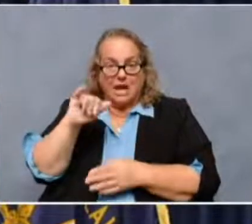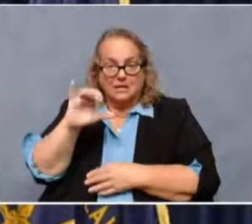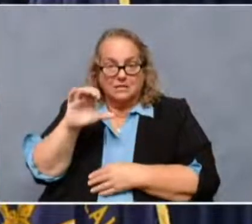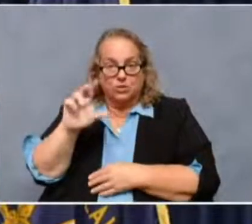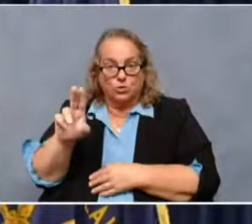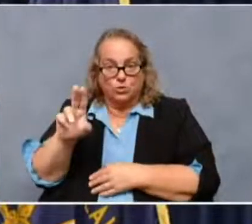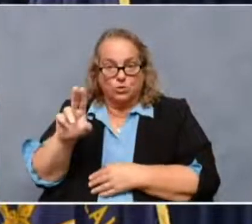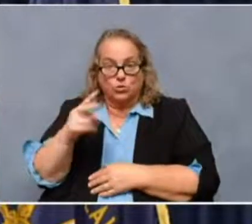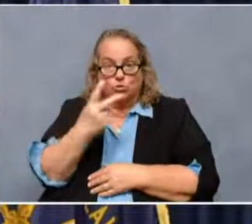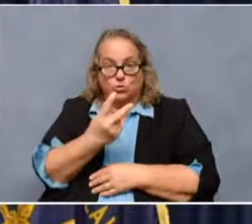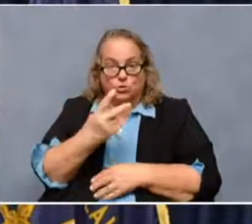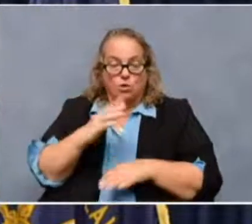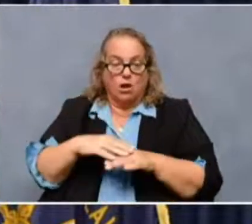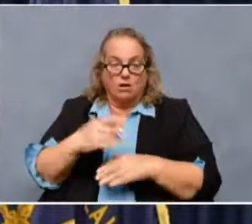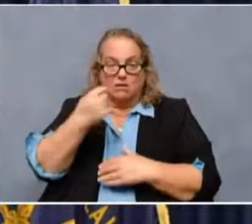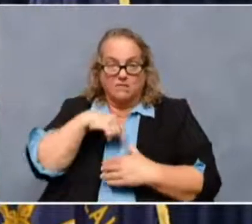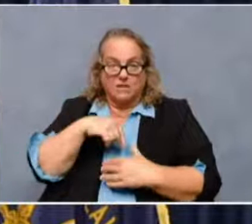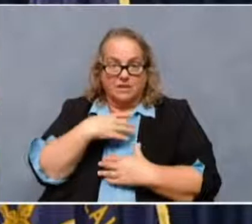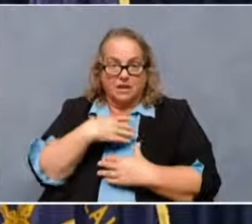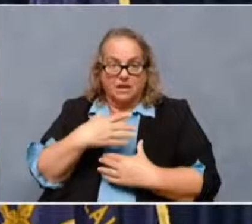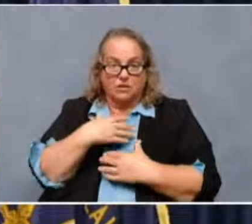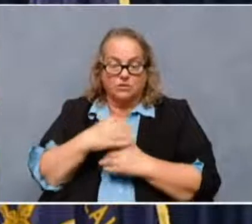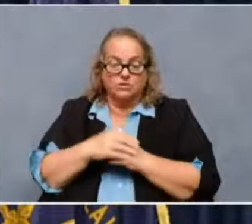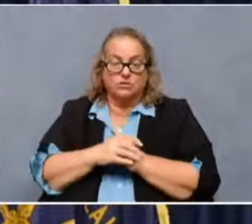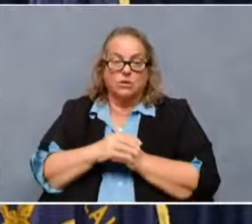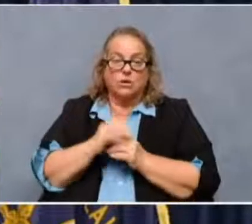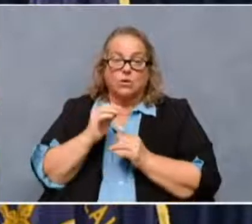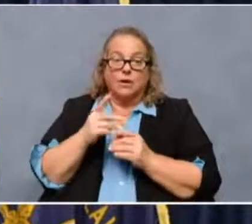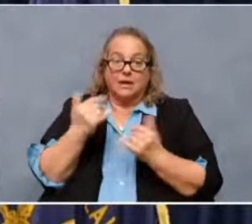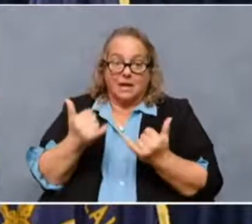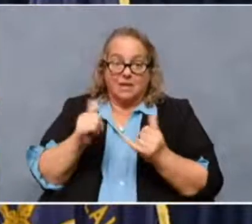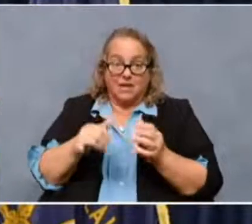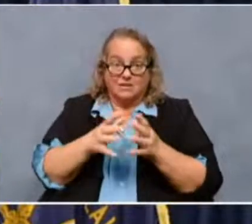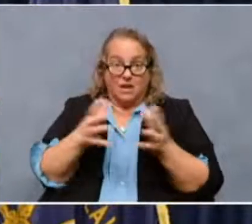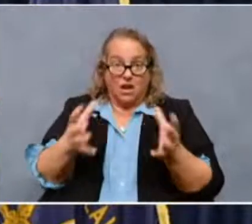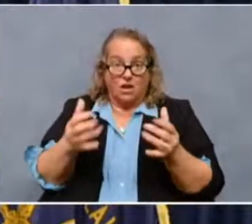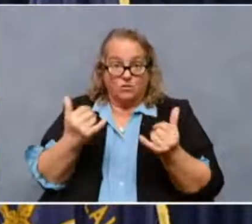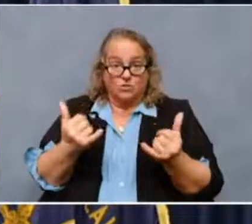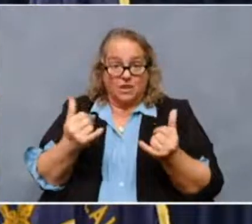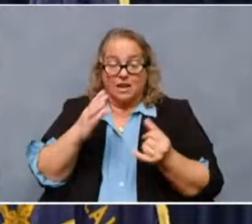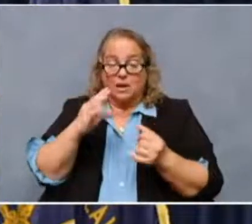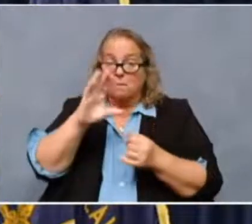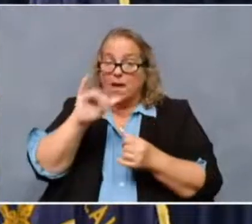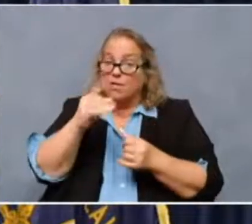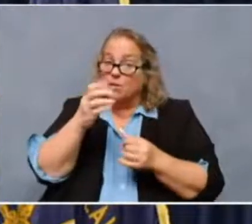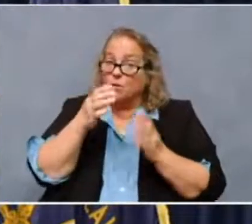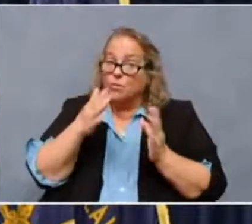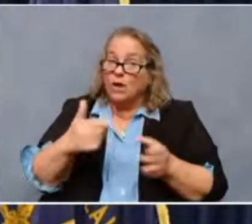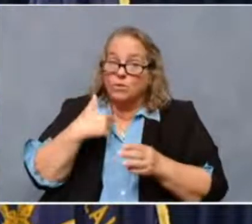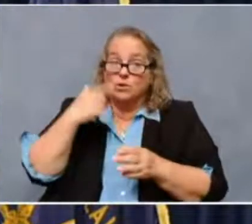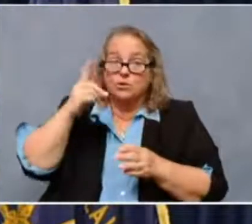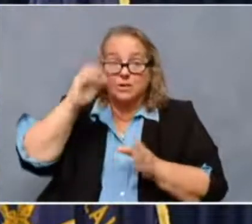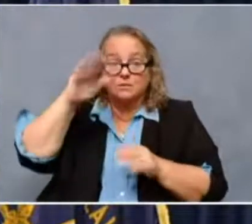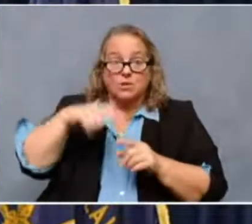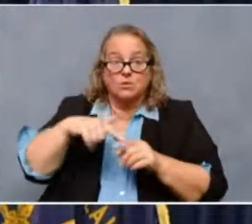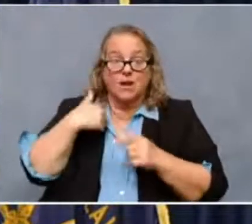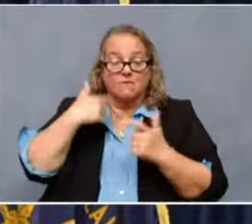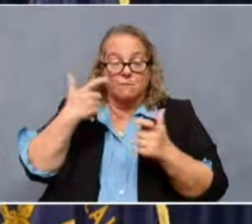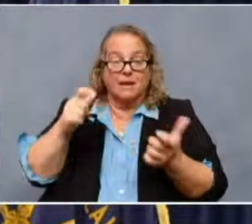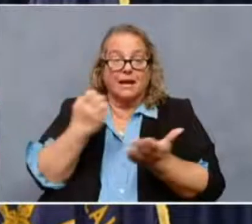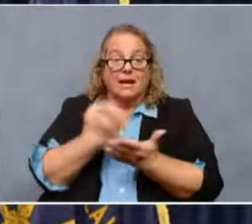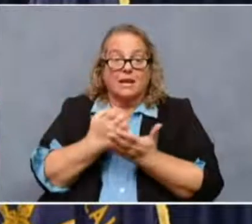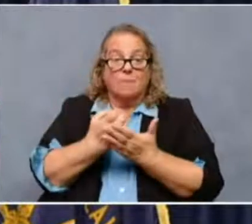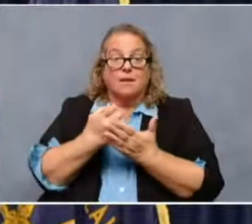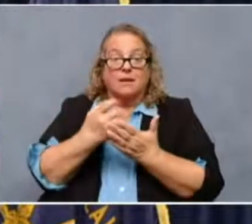on ventilators. All right, so that's a lot today. And by the way, we do expect to have a big economic development announcement